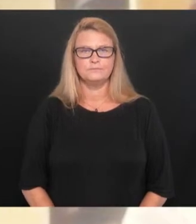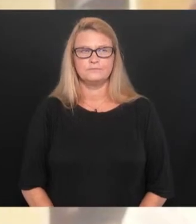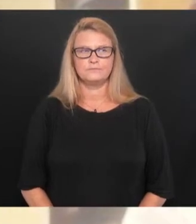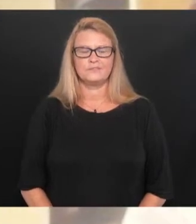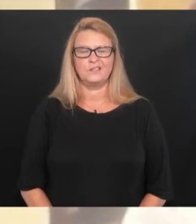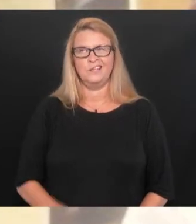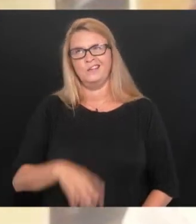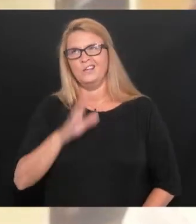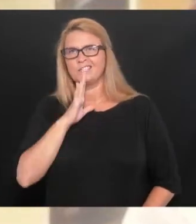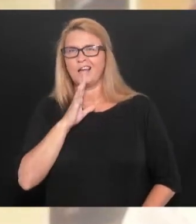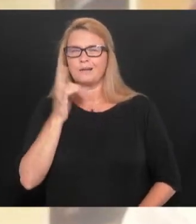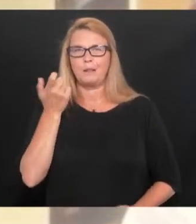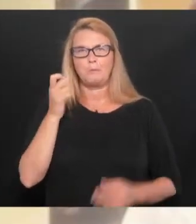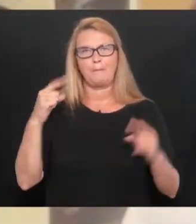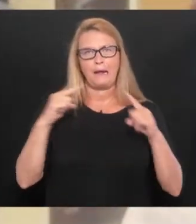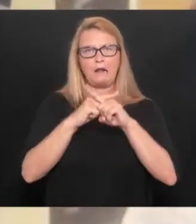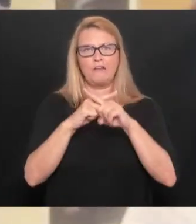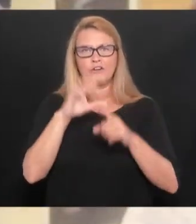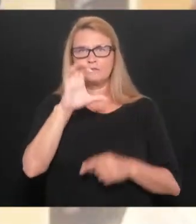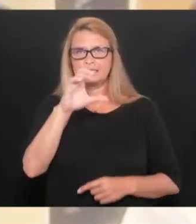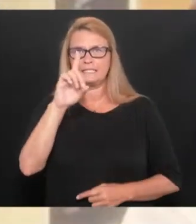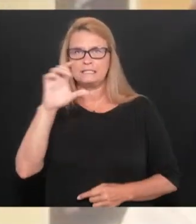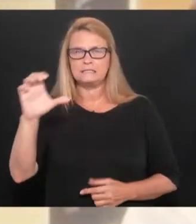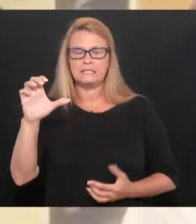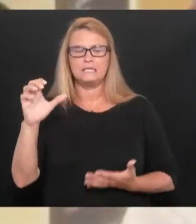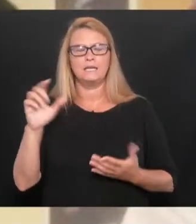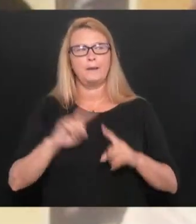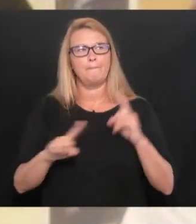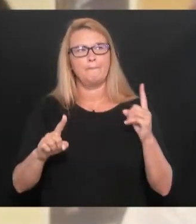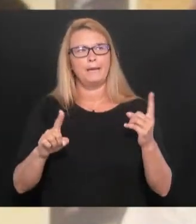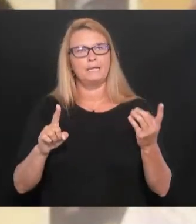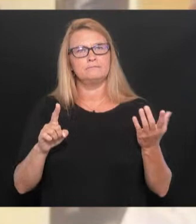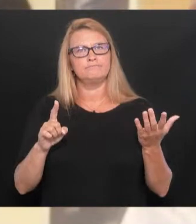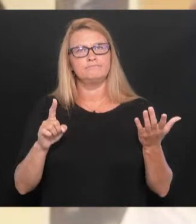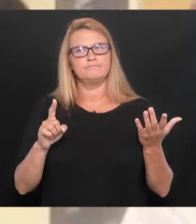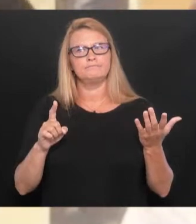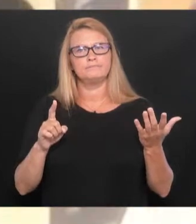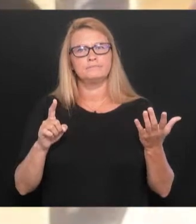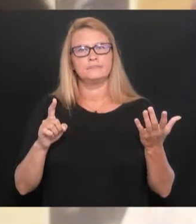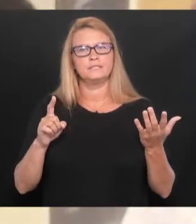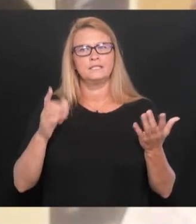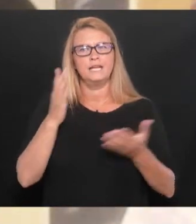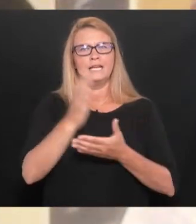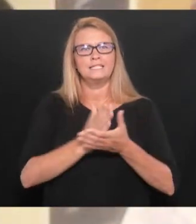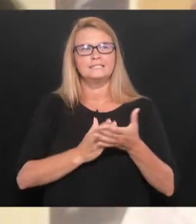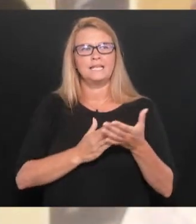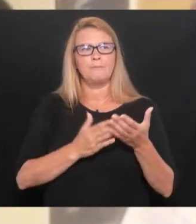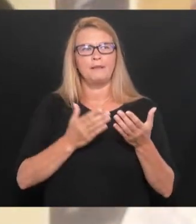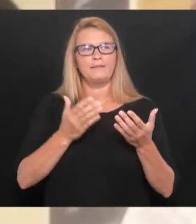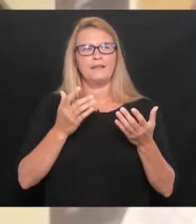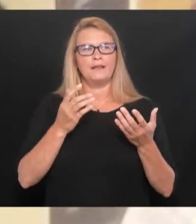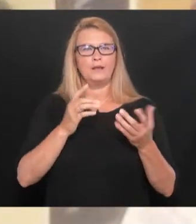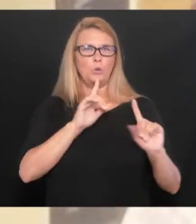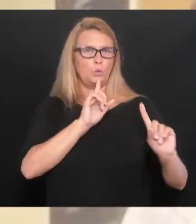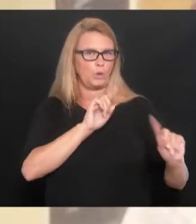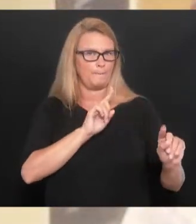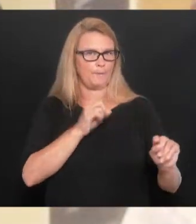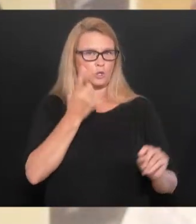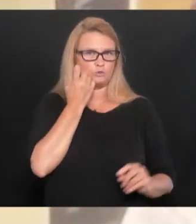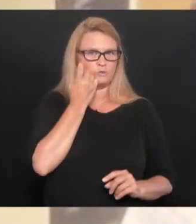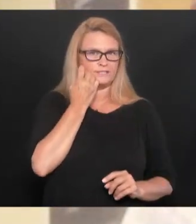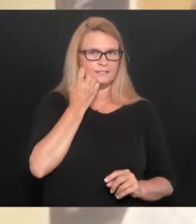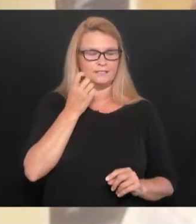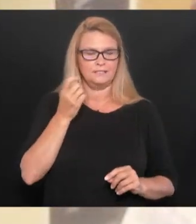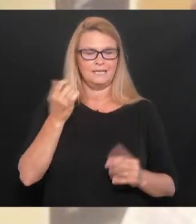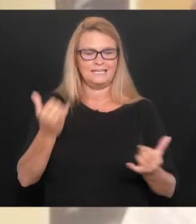from the CDC, but I kind of want to get directly to, some of the things that they've been putting out over the past couple of days. They're now recommending